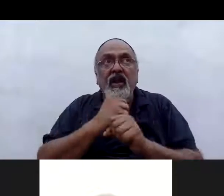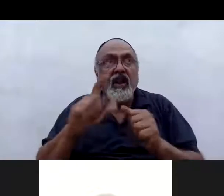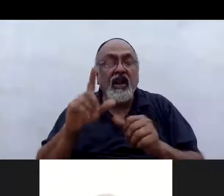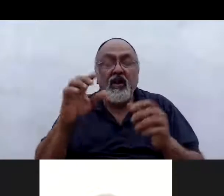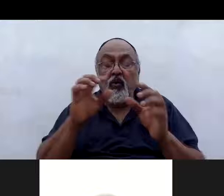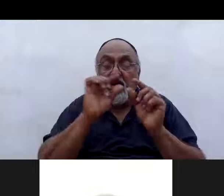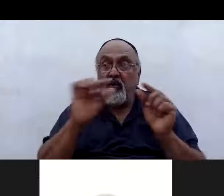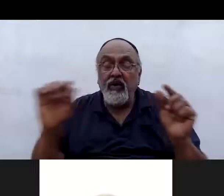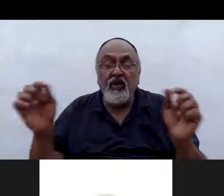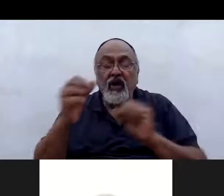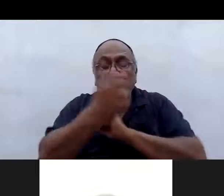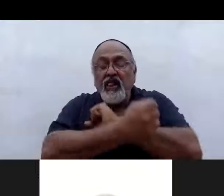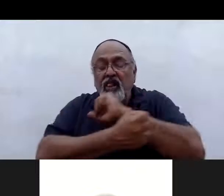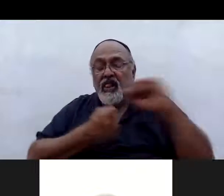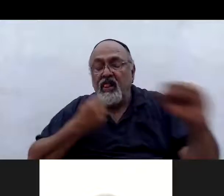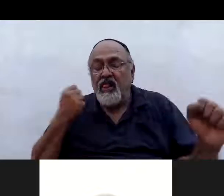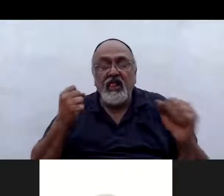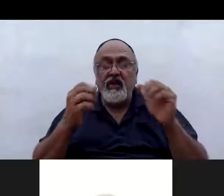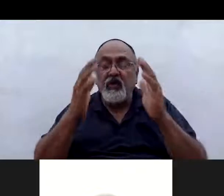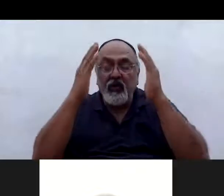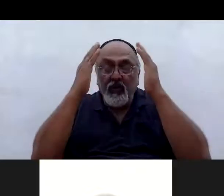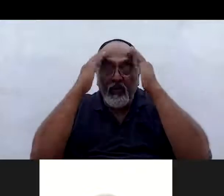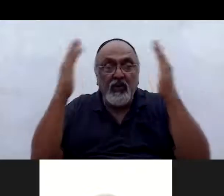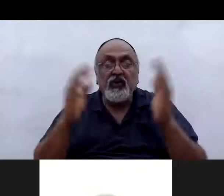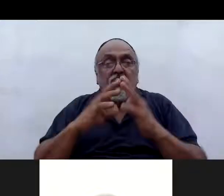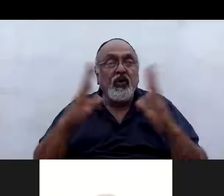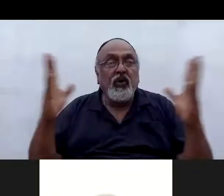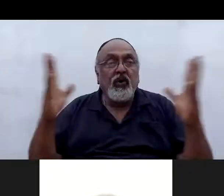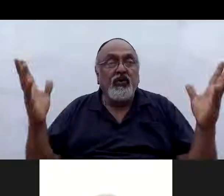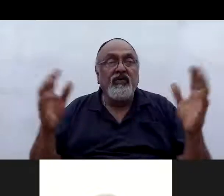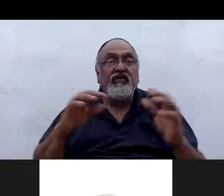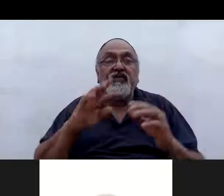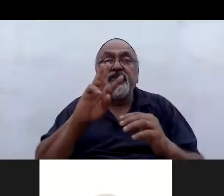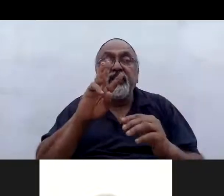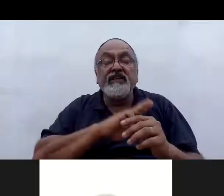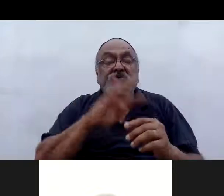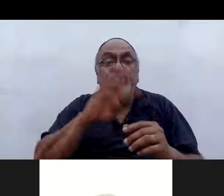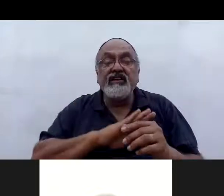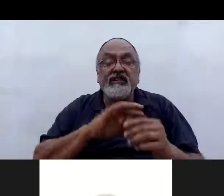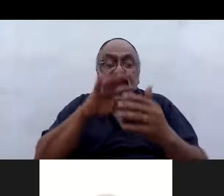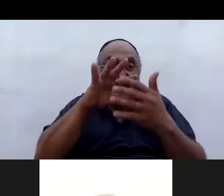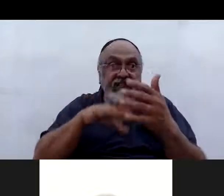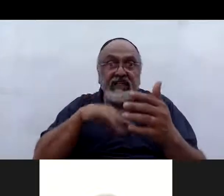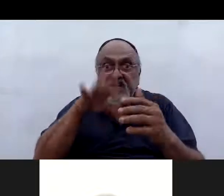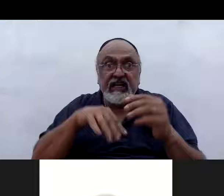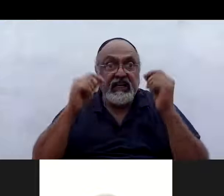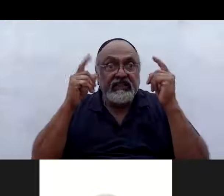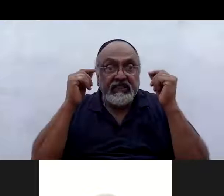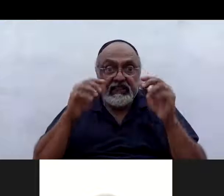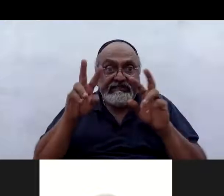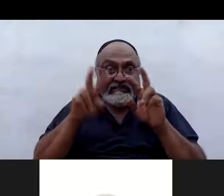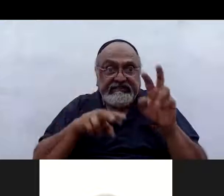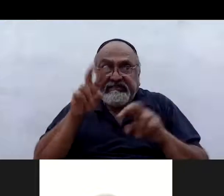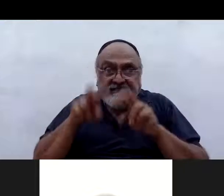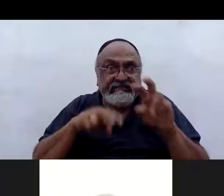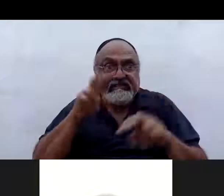a layman, let's say minimum 3 to 4 days if you sit religiously for